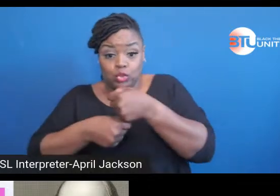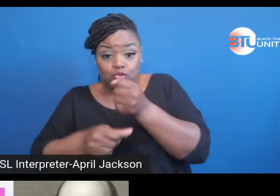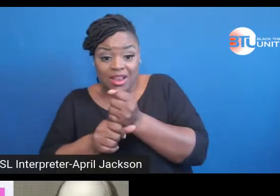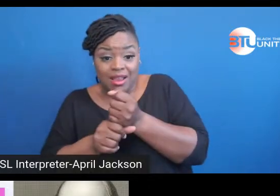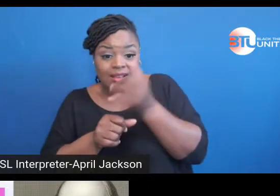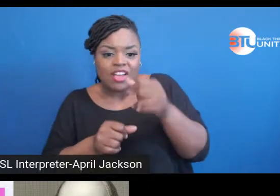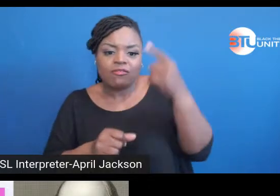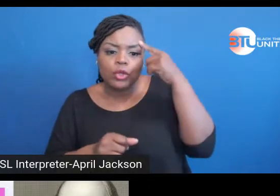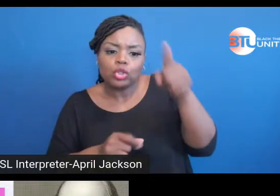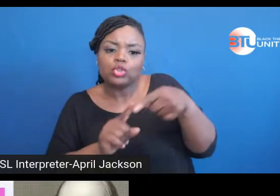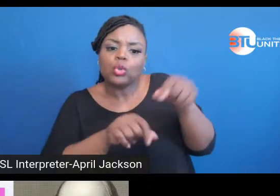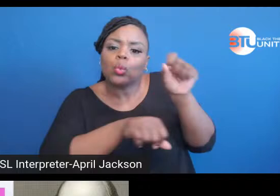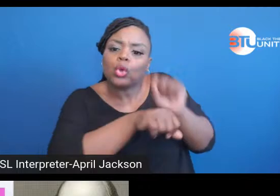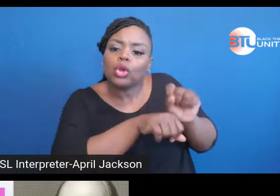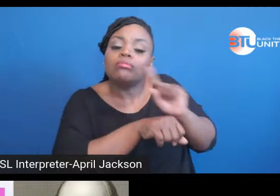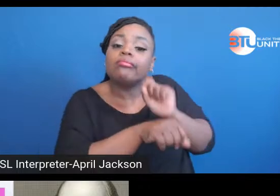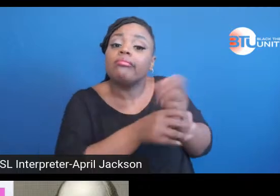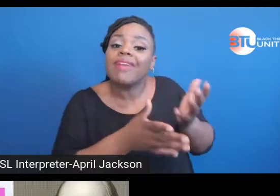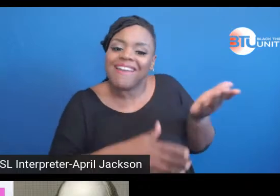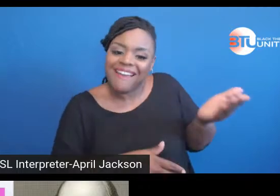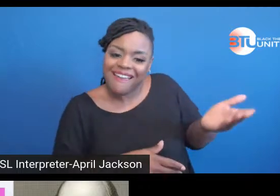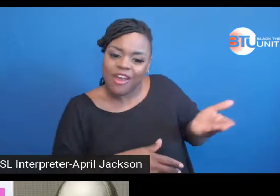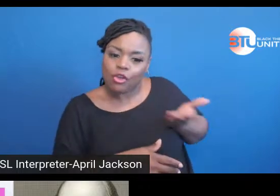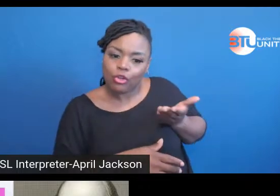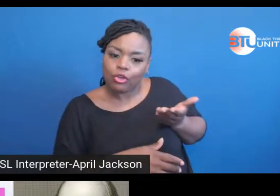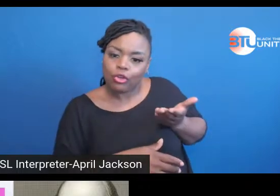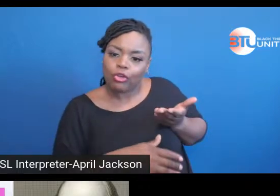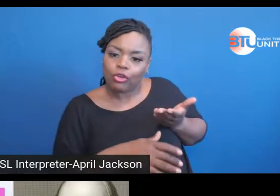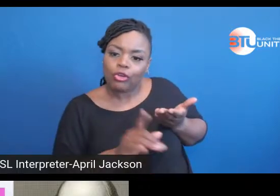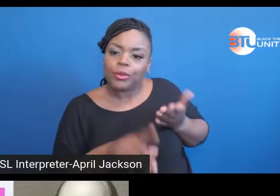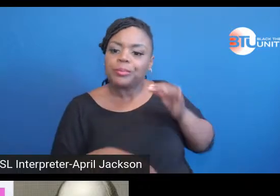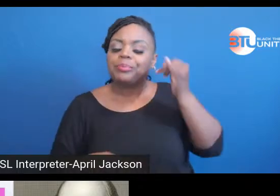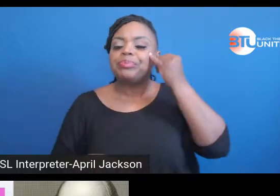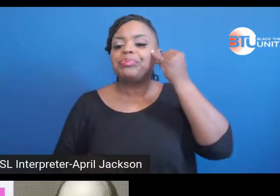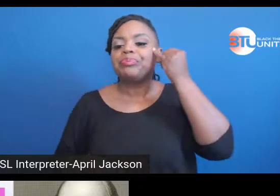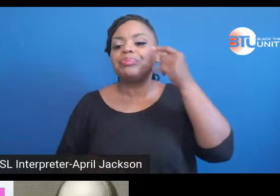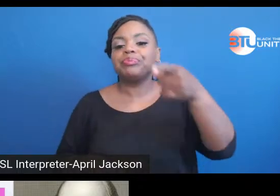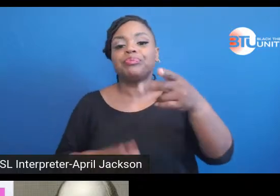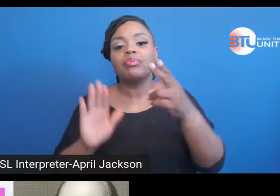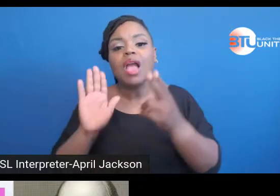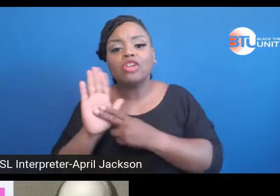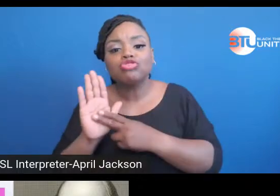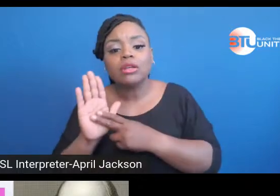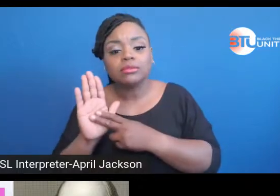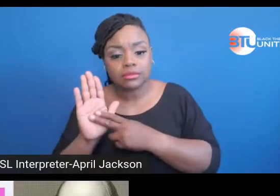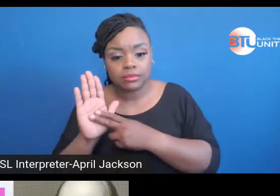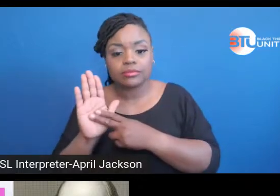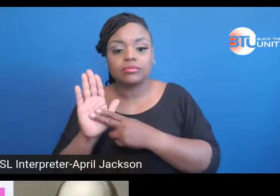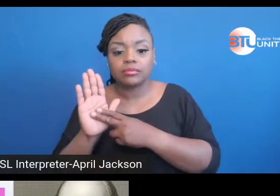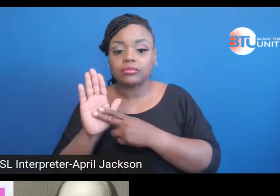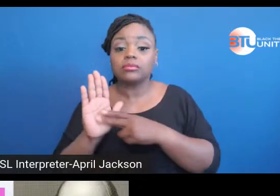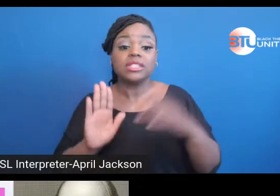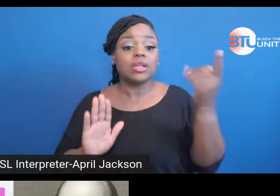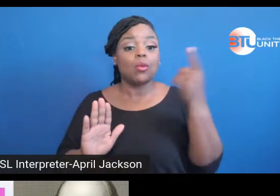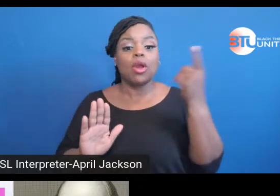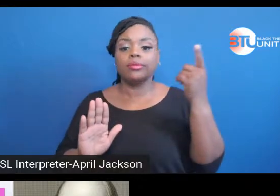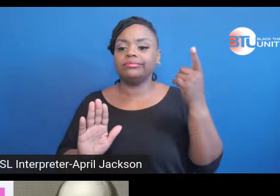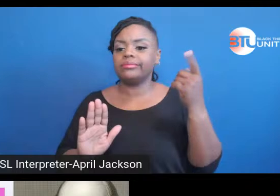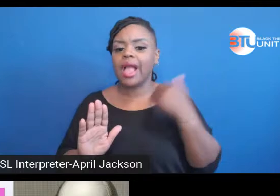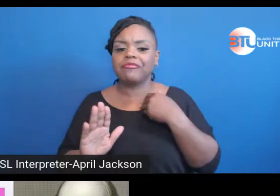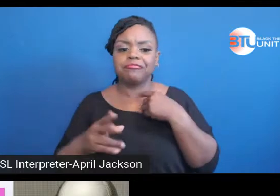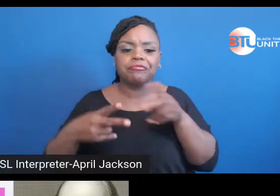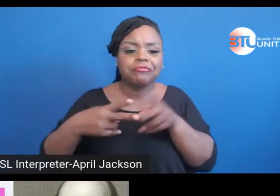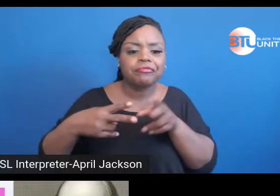hire. If you are by contract, two ways. If by contract